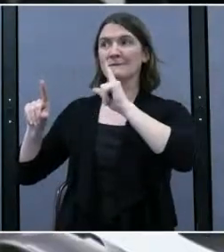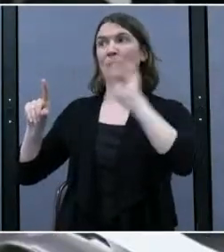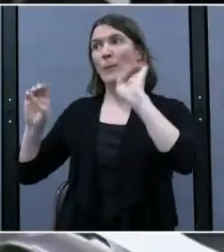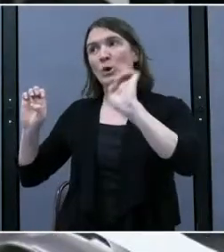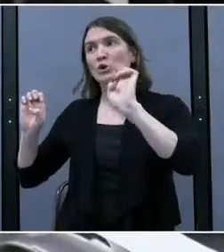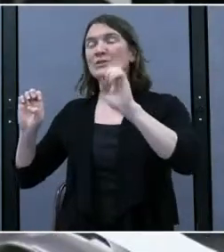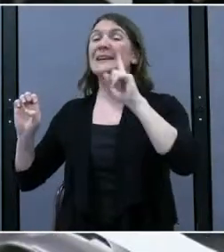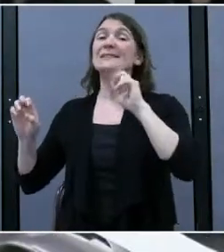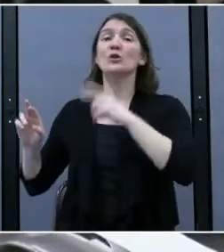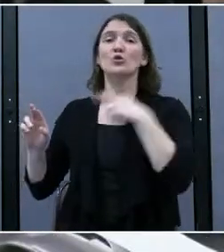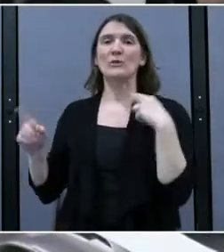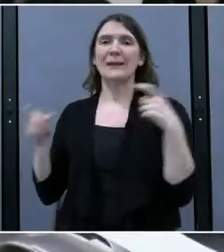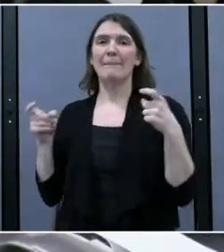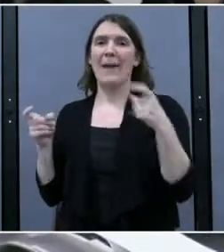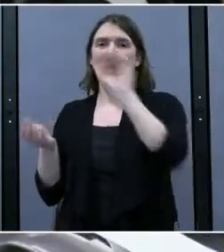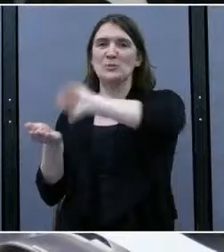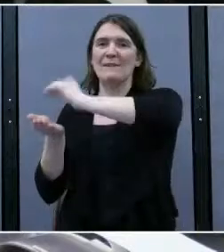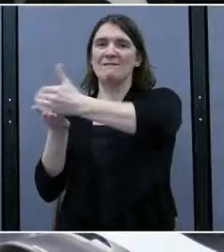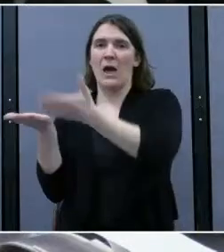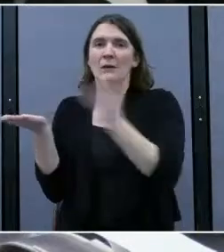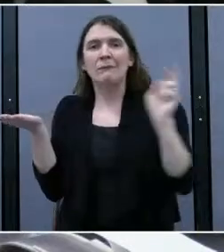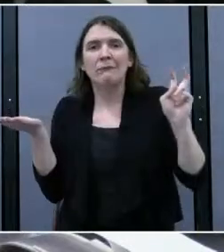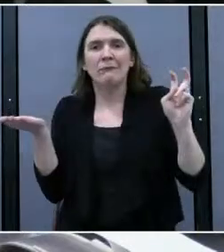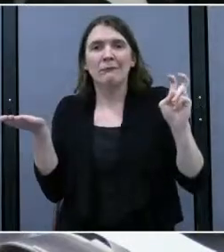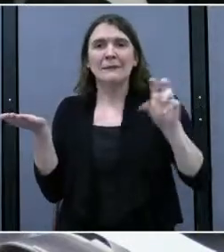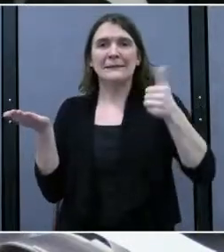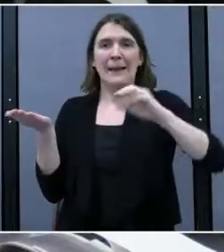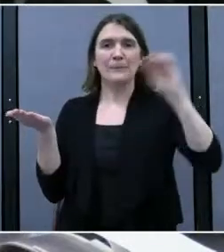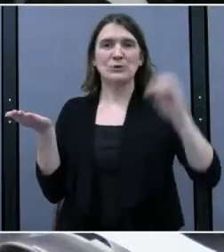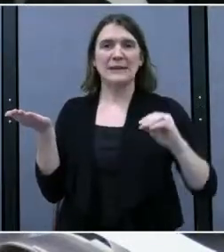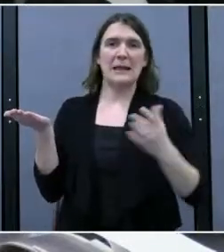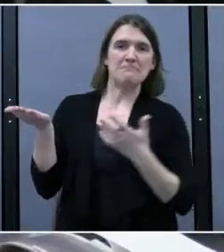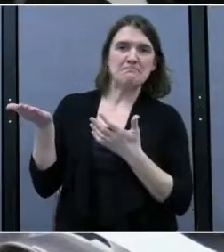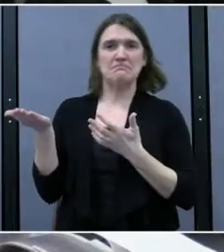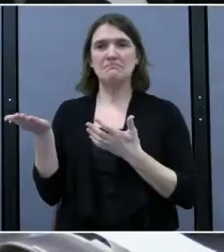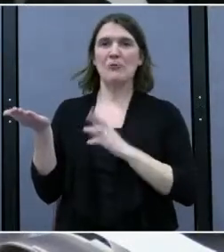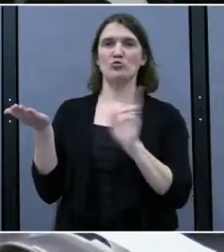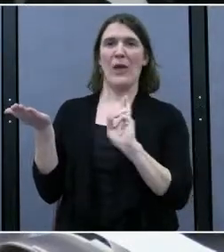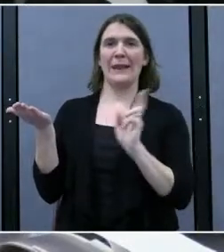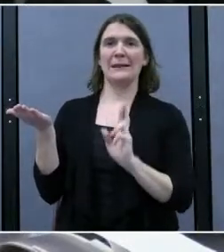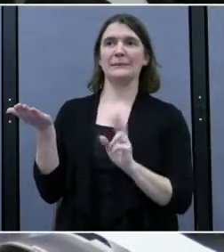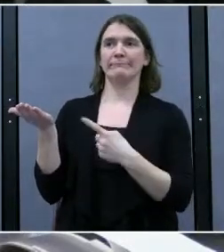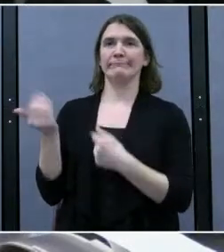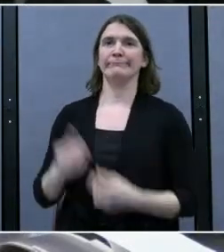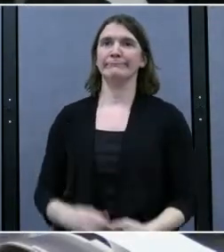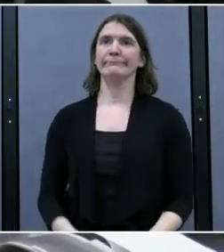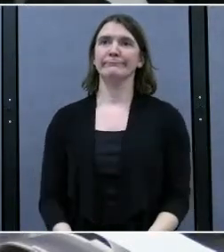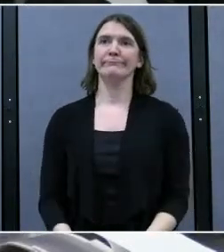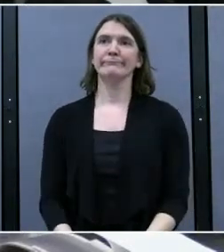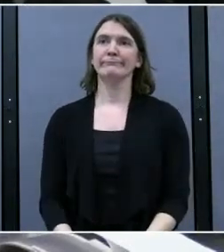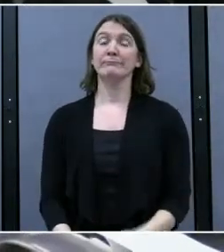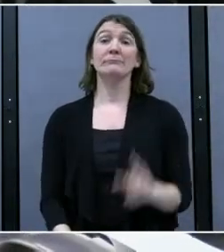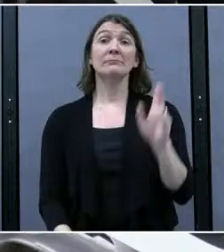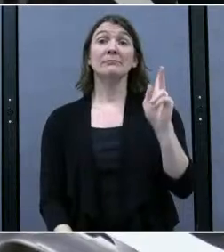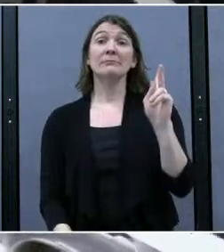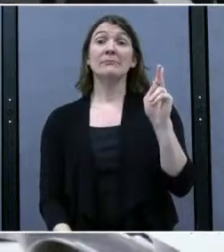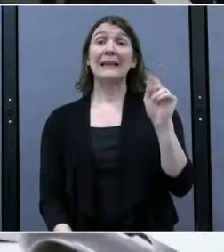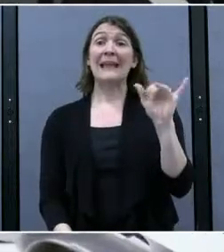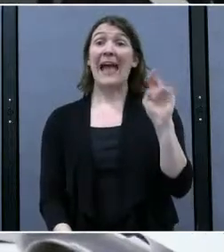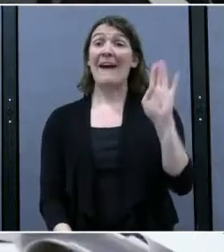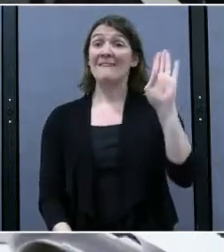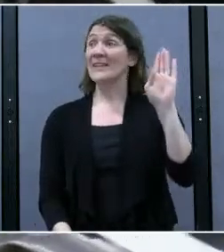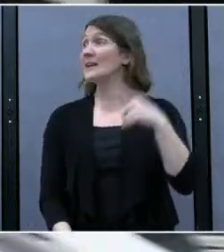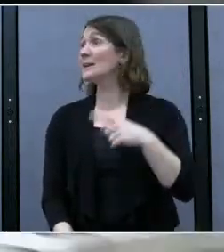a risk management calculation, how much to have in that reserve. So, Kevin, I'm guessing you have a